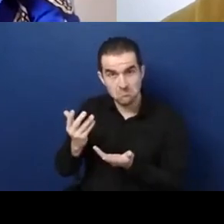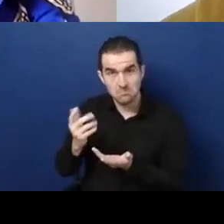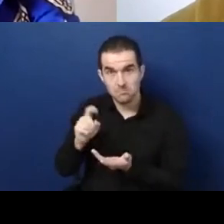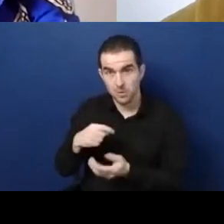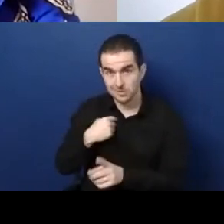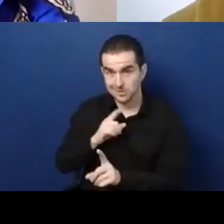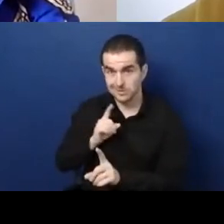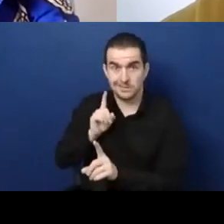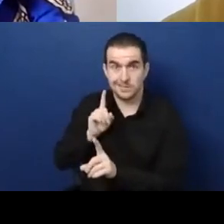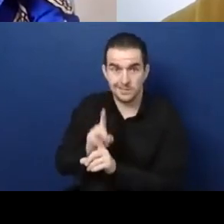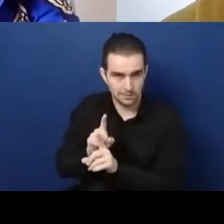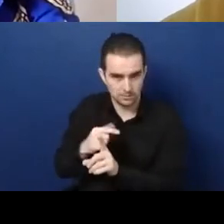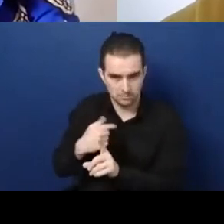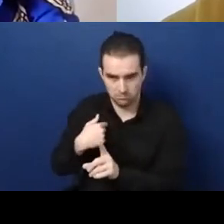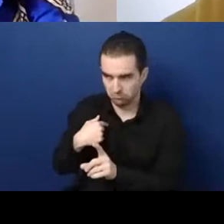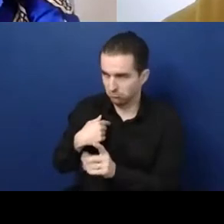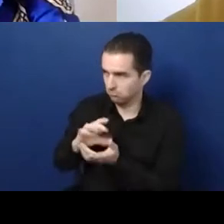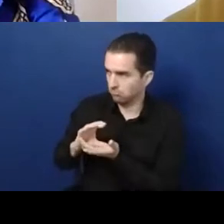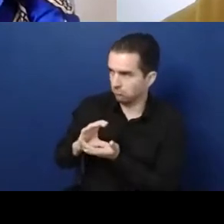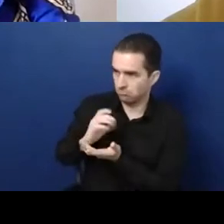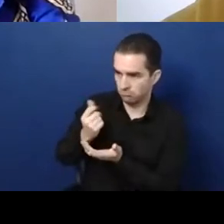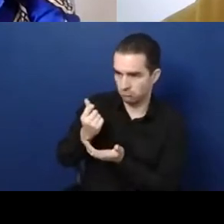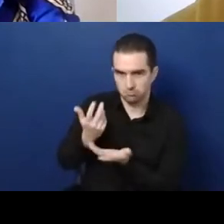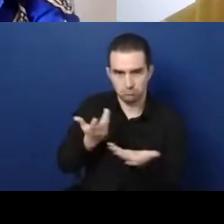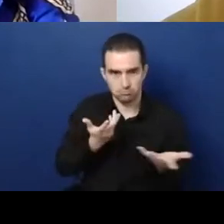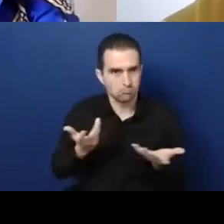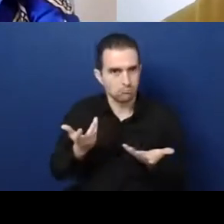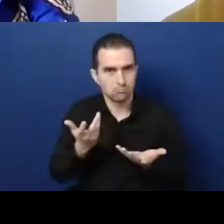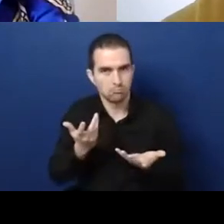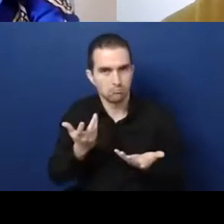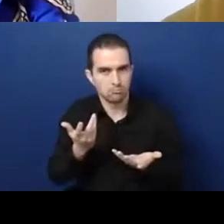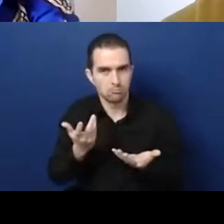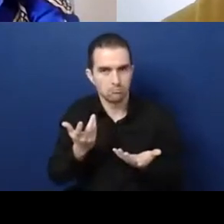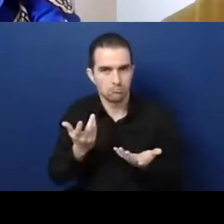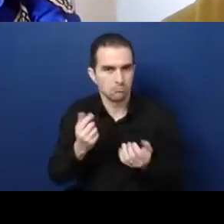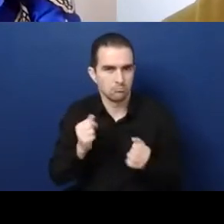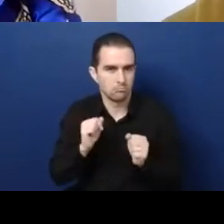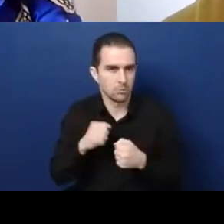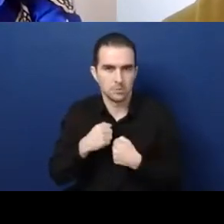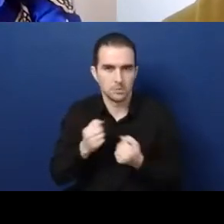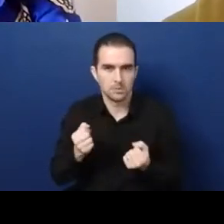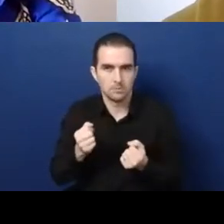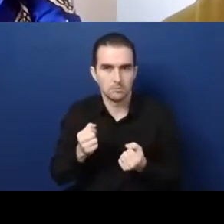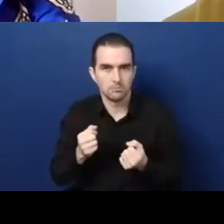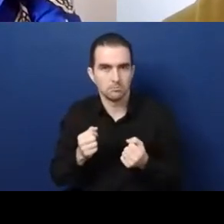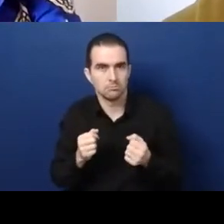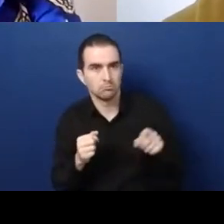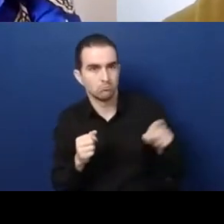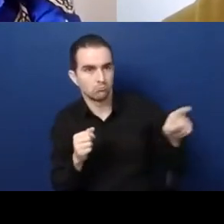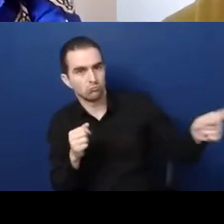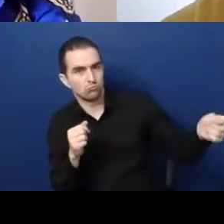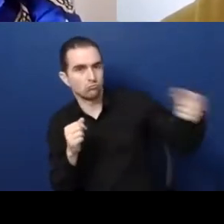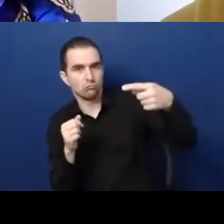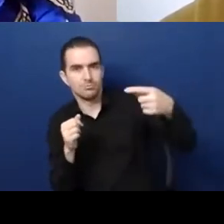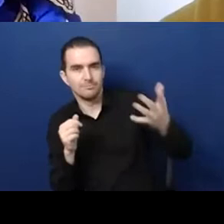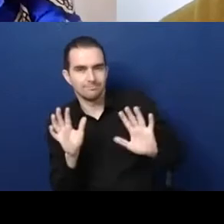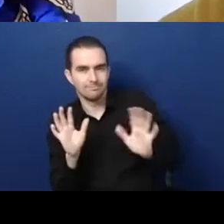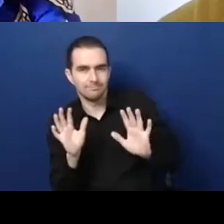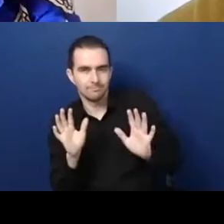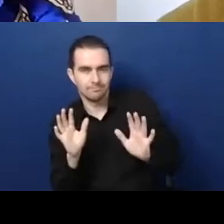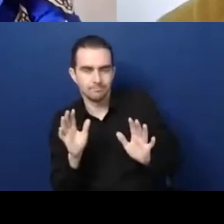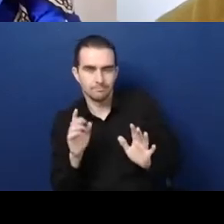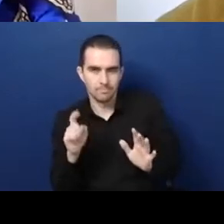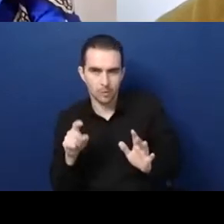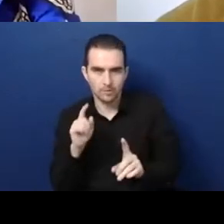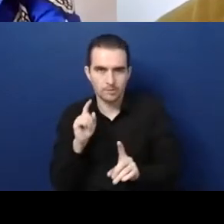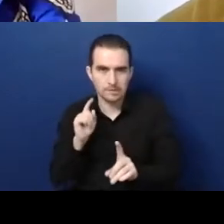you need to go to other stakeholders to engage them to see that you get this person is really supported. Like I've said